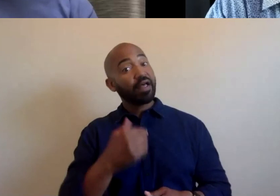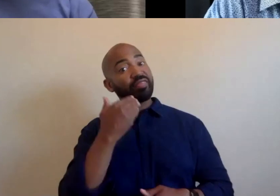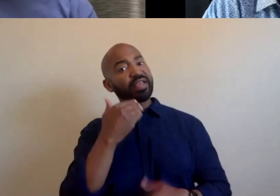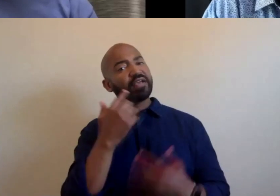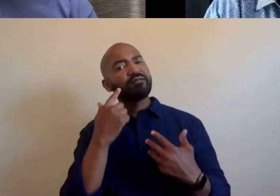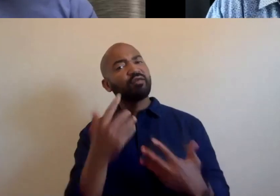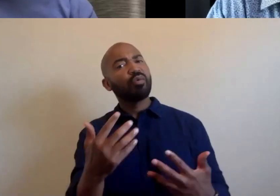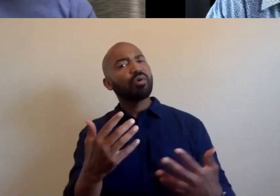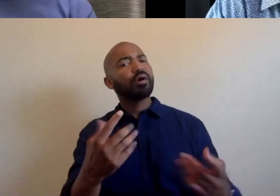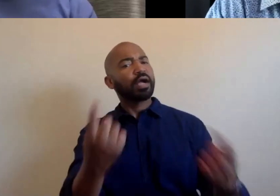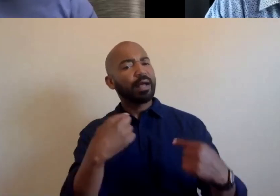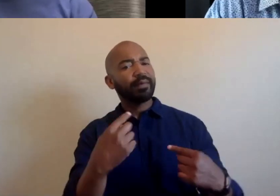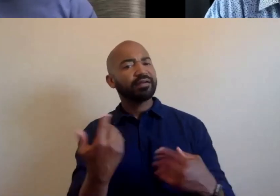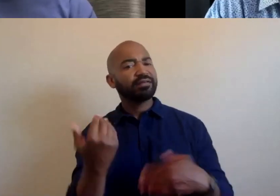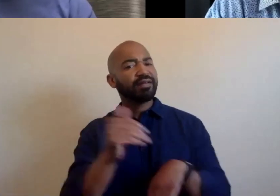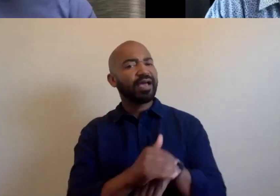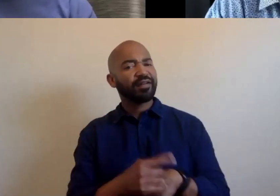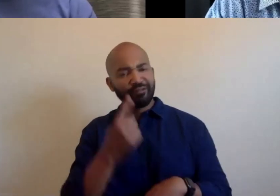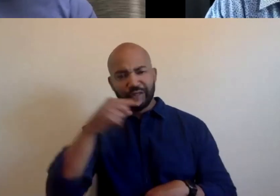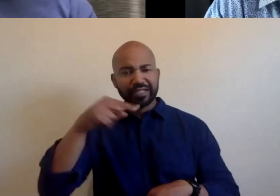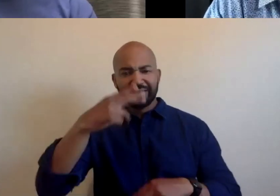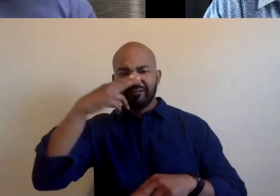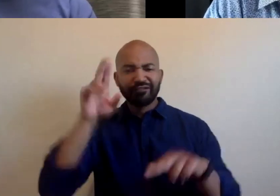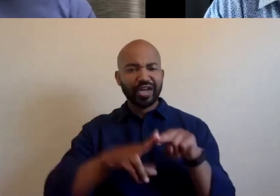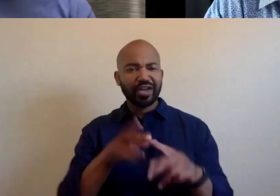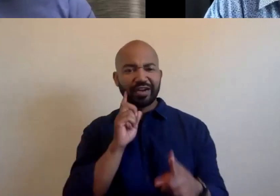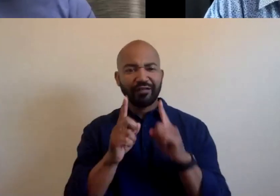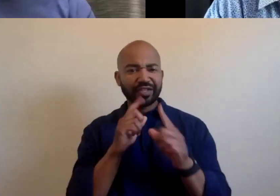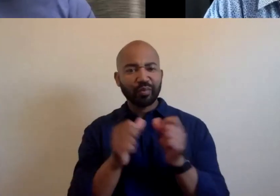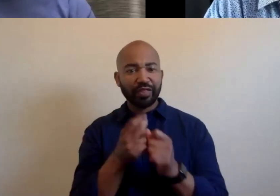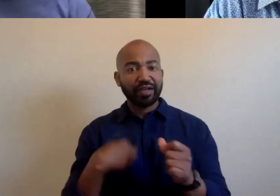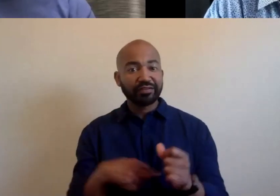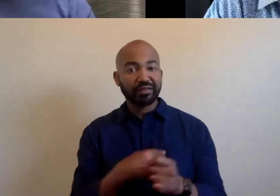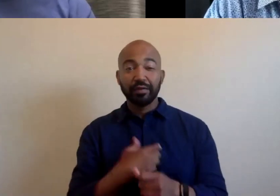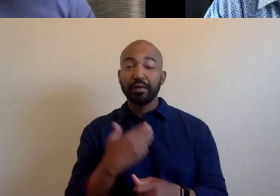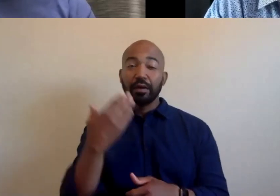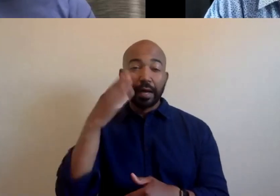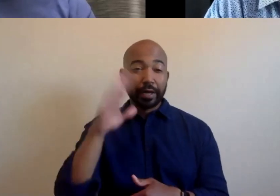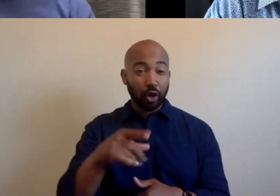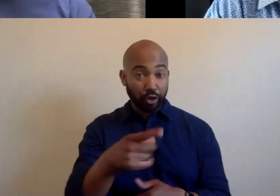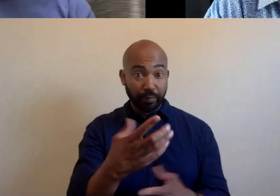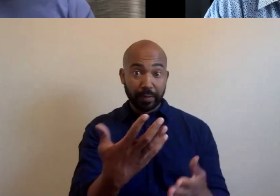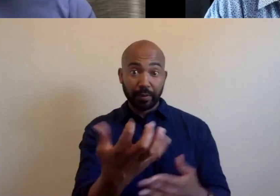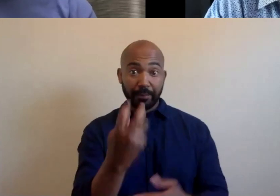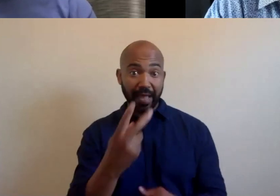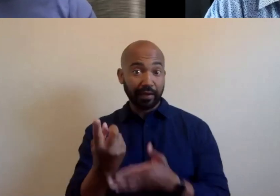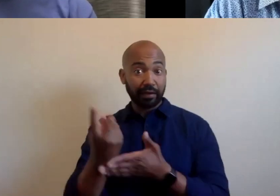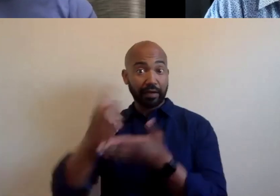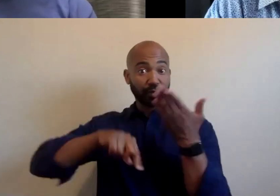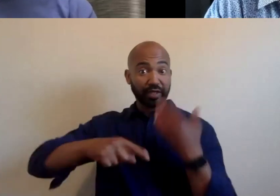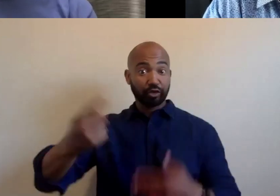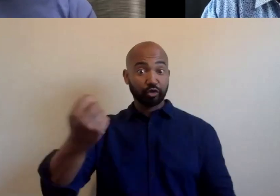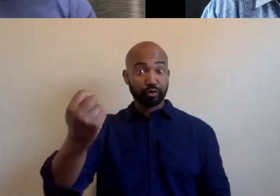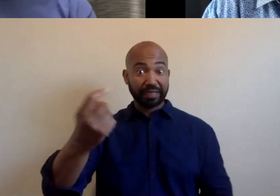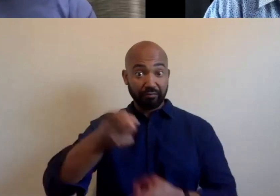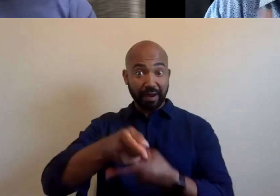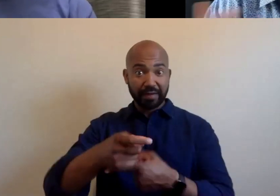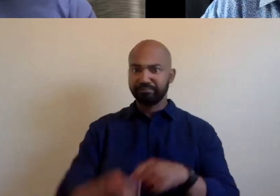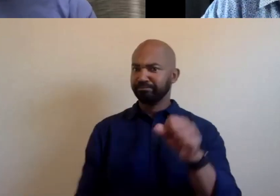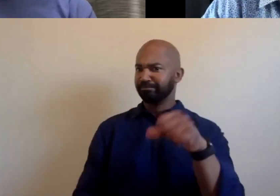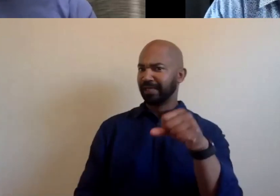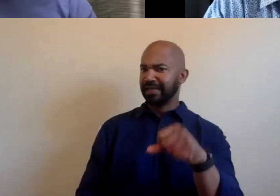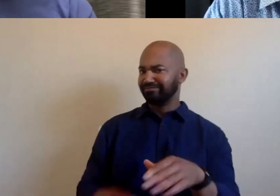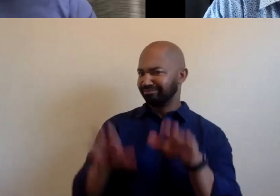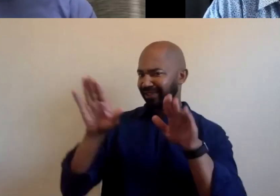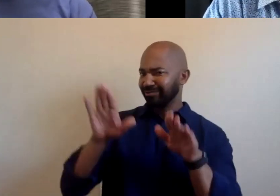tonight and for having this fun conversation with us. And I know you're going to be back on next week, Tuesday, correct? Yep. Thank you. This was great.